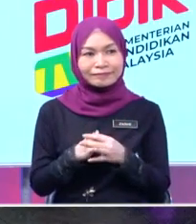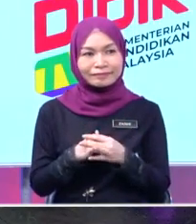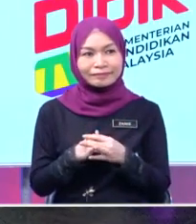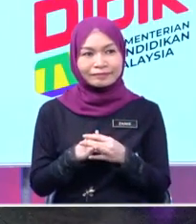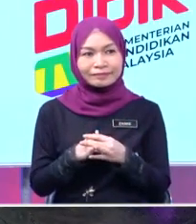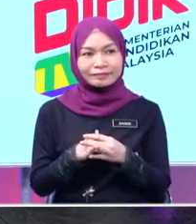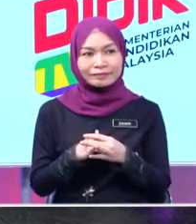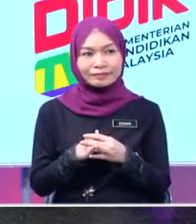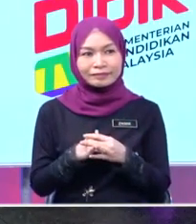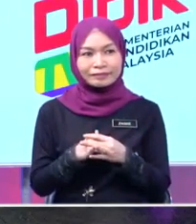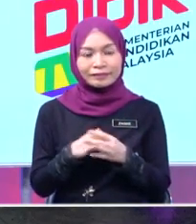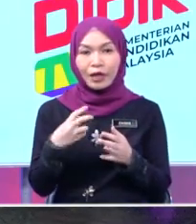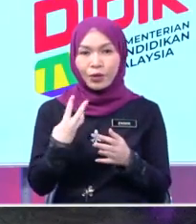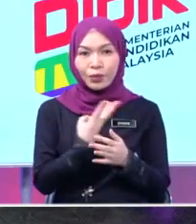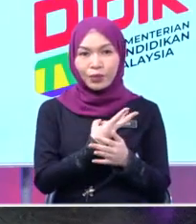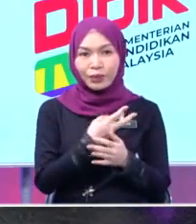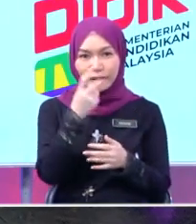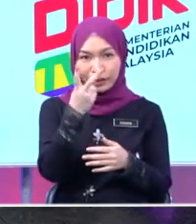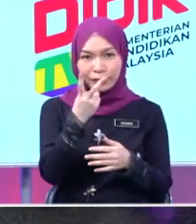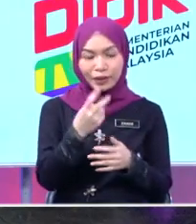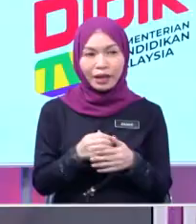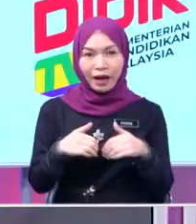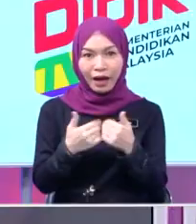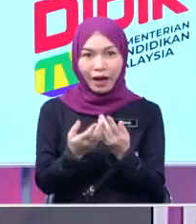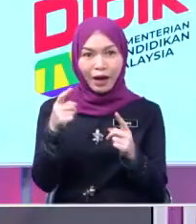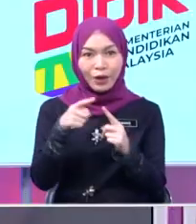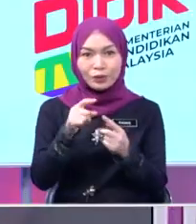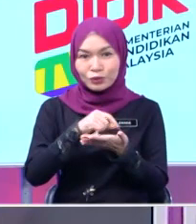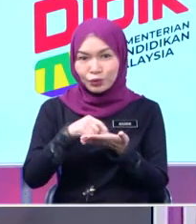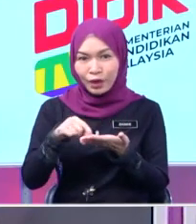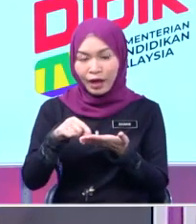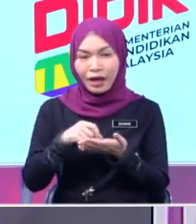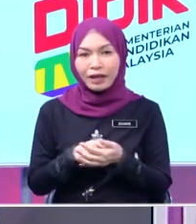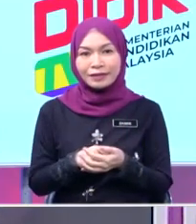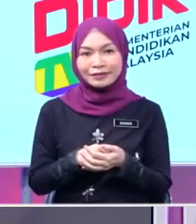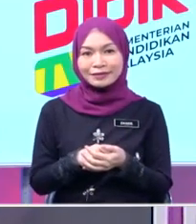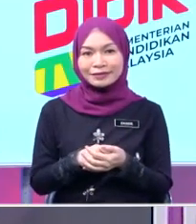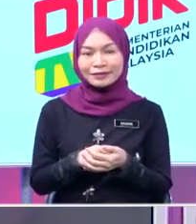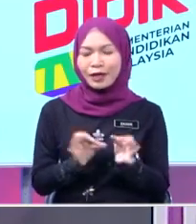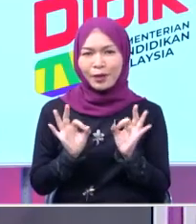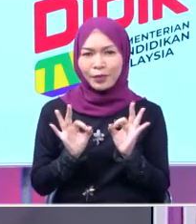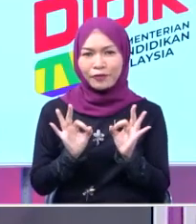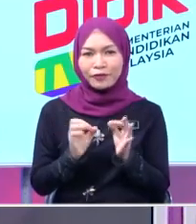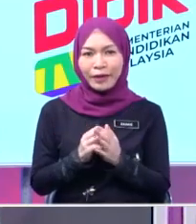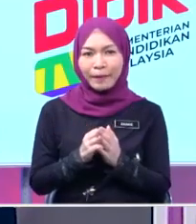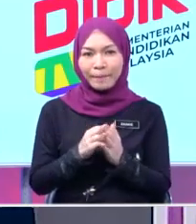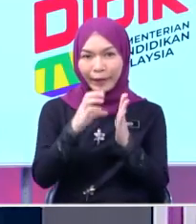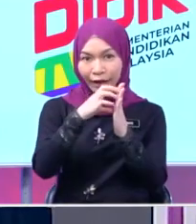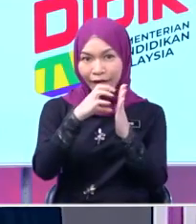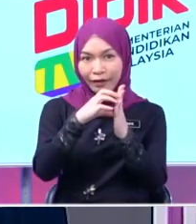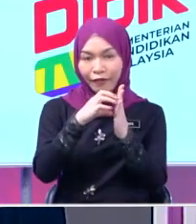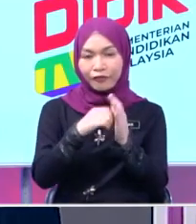looked at how to write a good, straight to the point, opening paragraph, addressing the